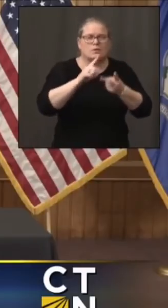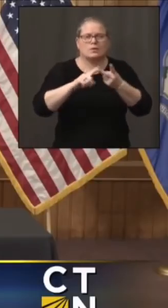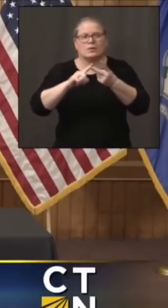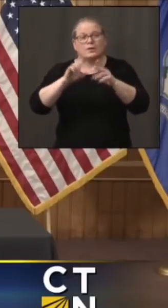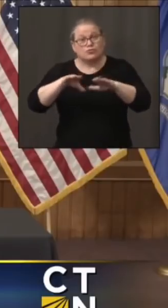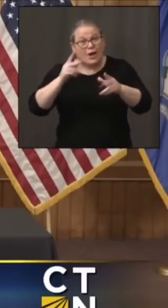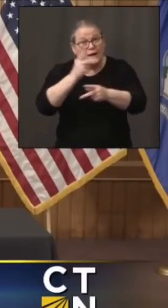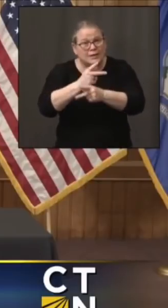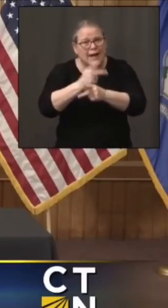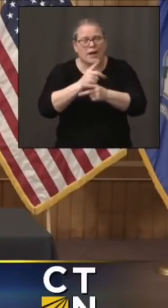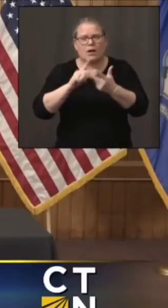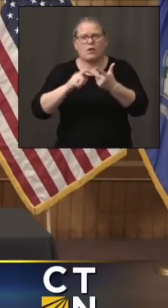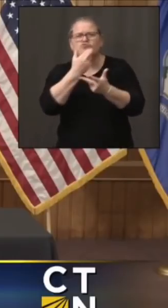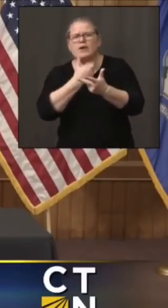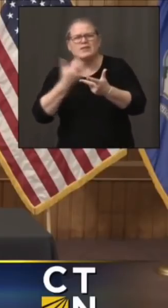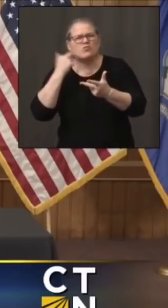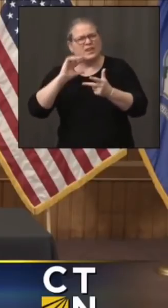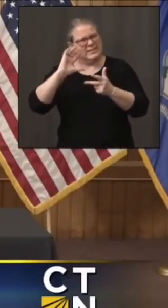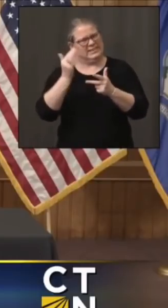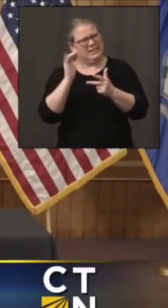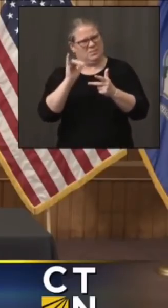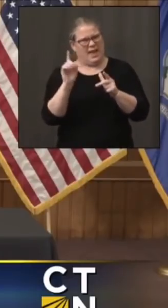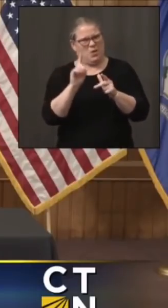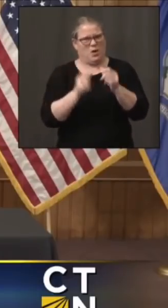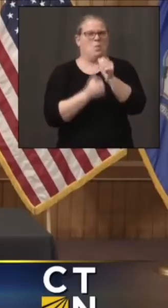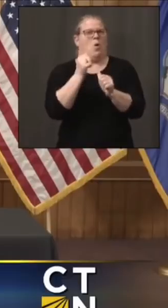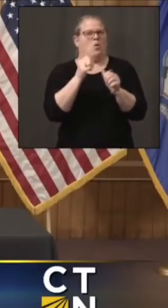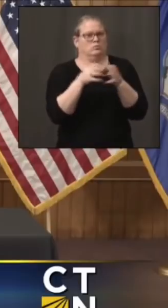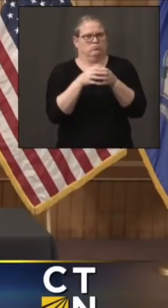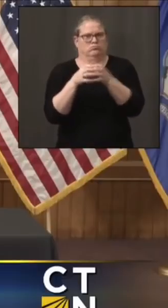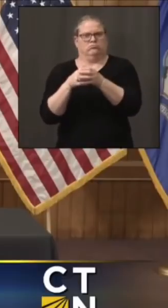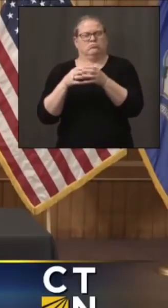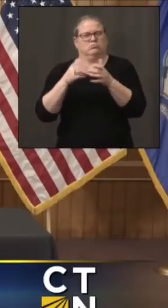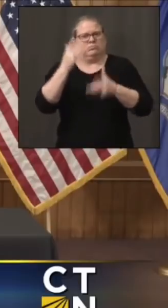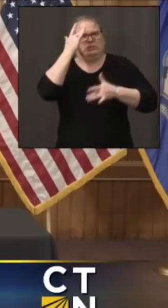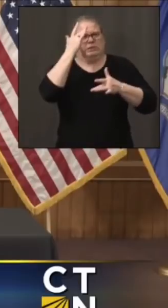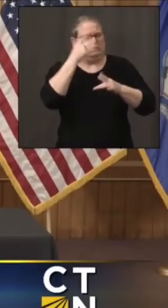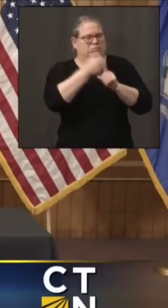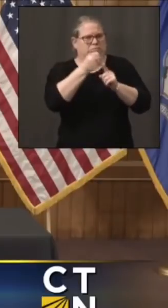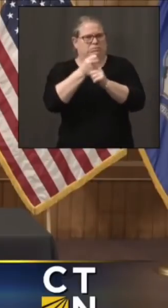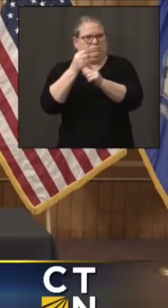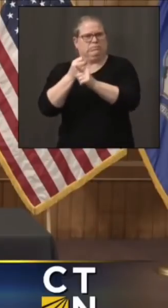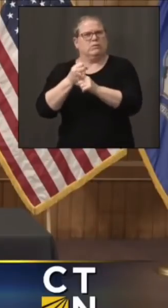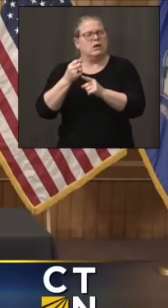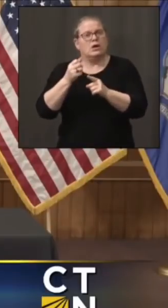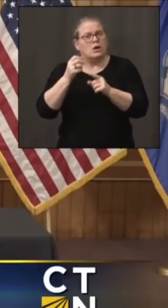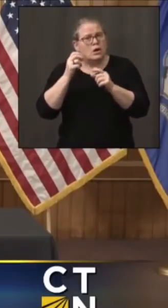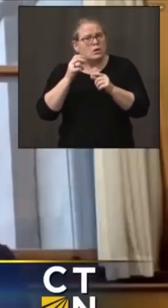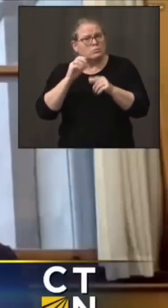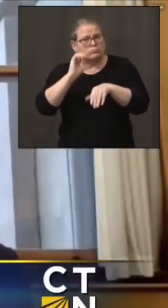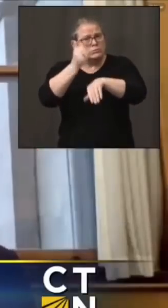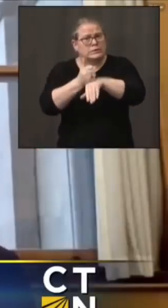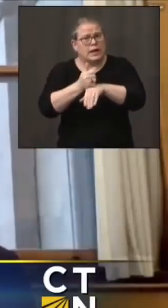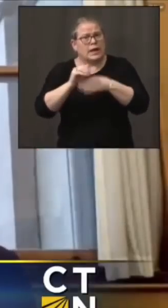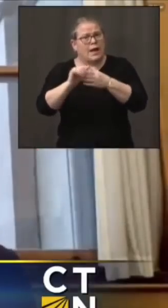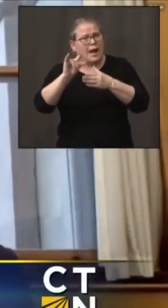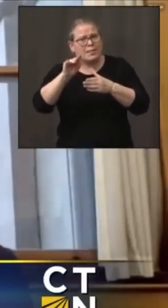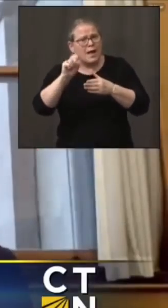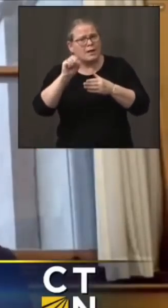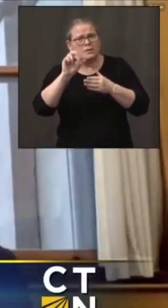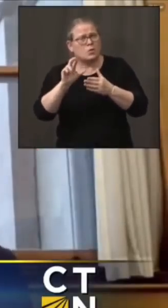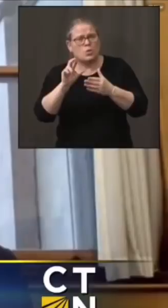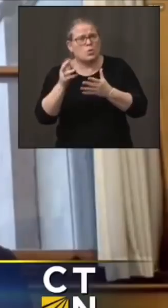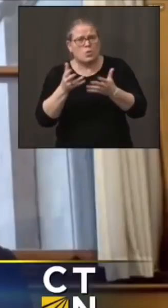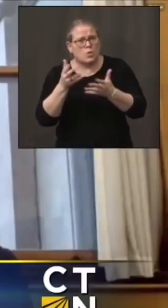or do the current guidelines suffice right now? You want to start with that, Josh? Yeah, important to note